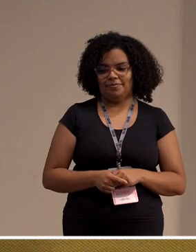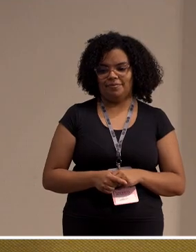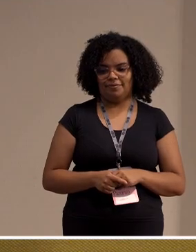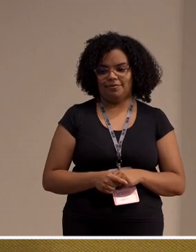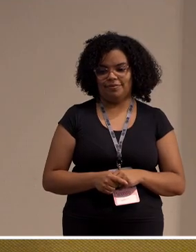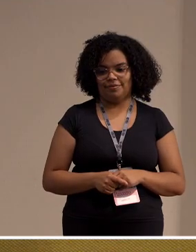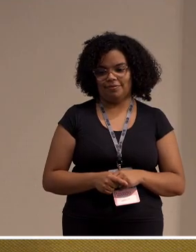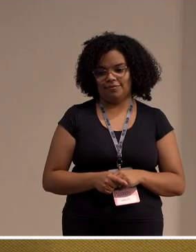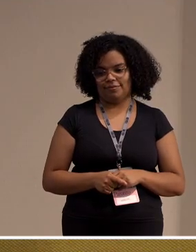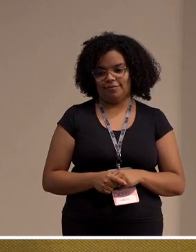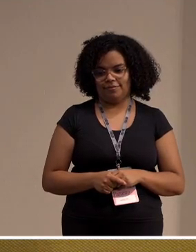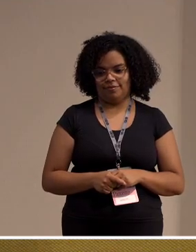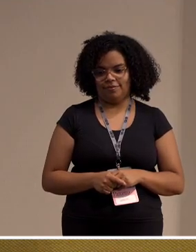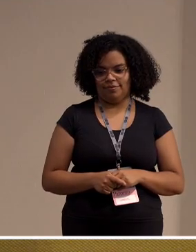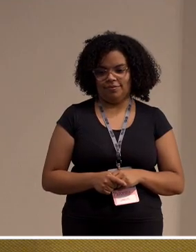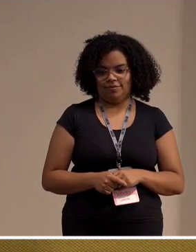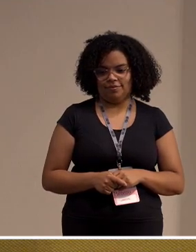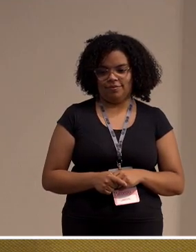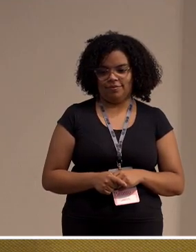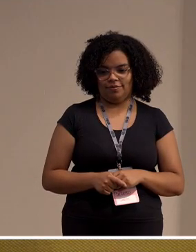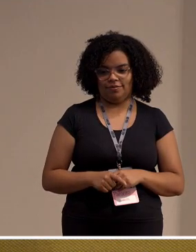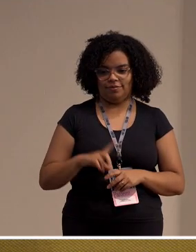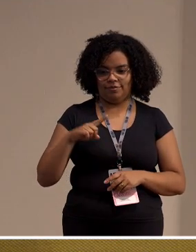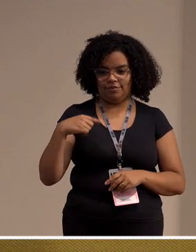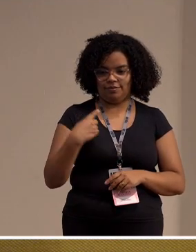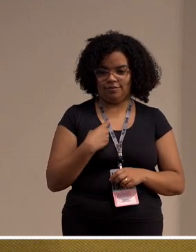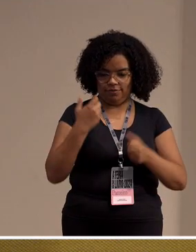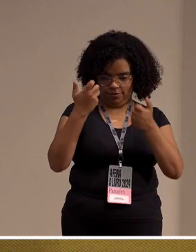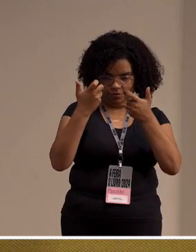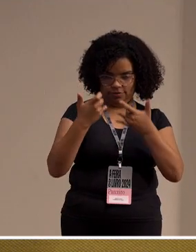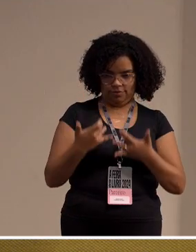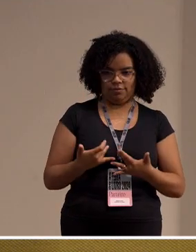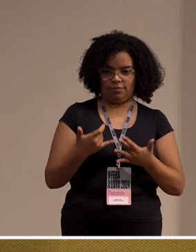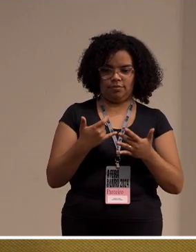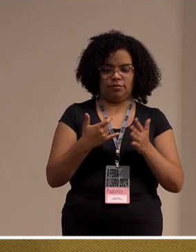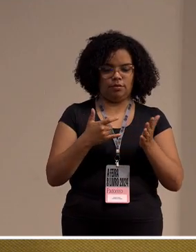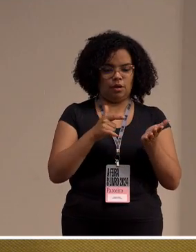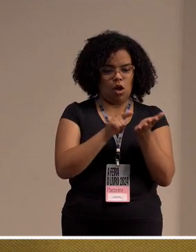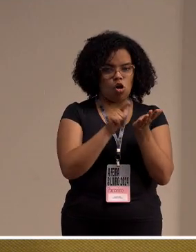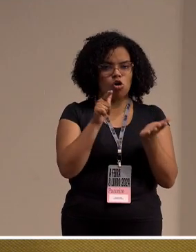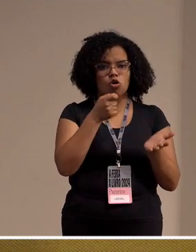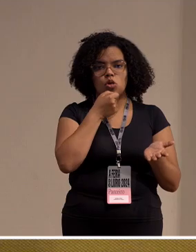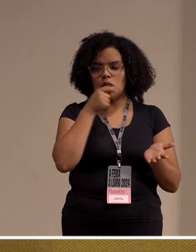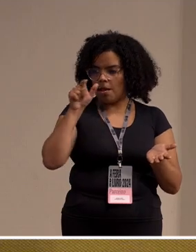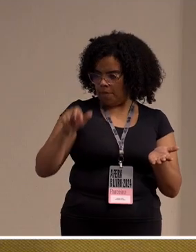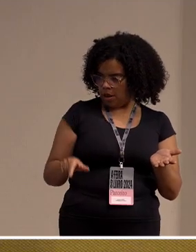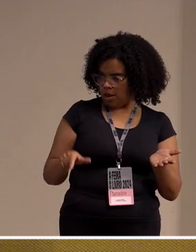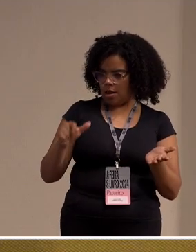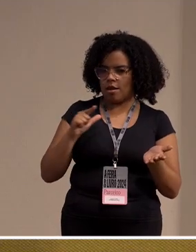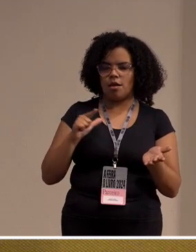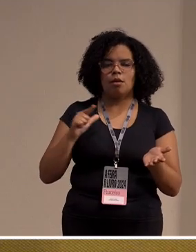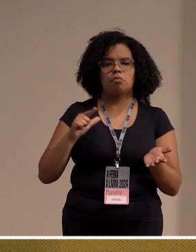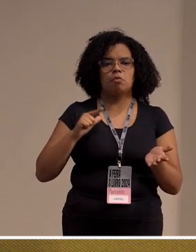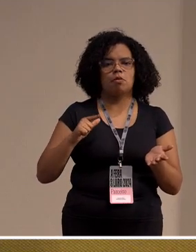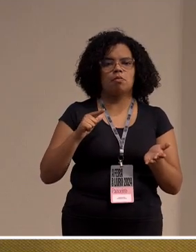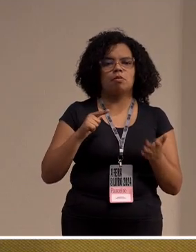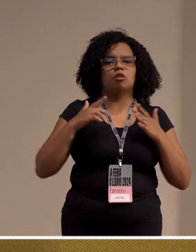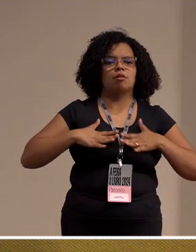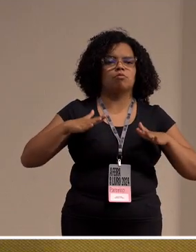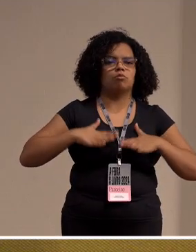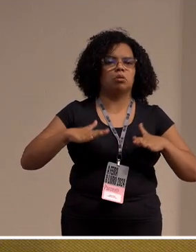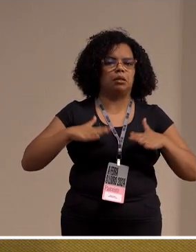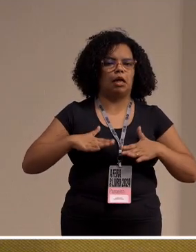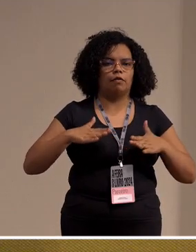comfortable and comfort the afflicted. And so that's one of the principles that motivates me.